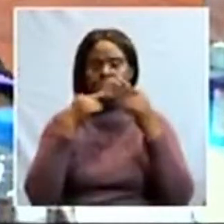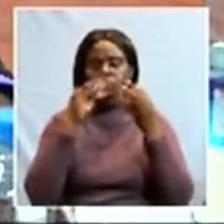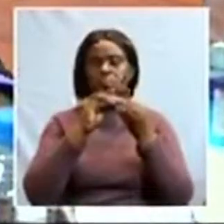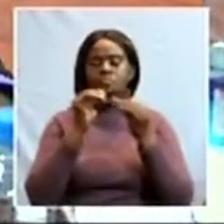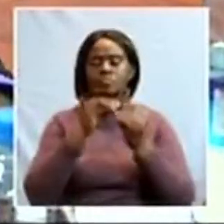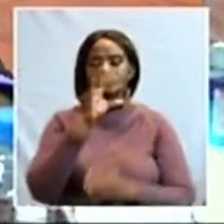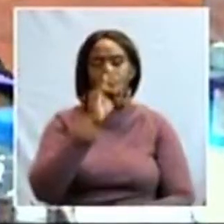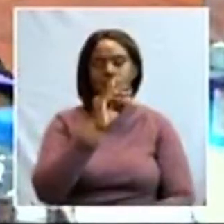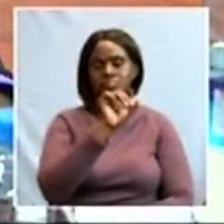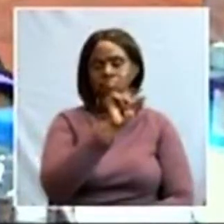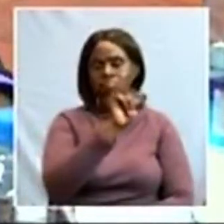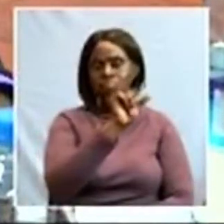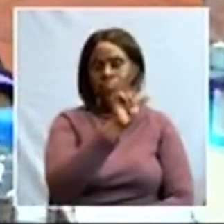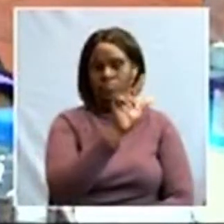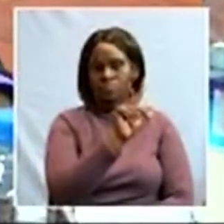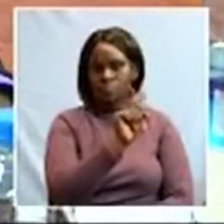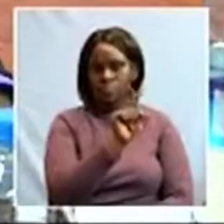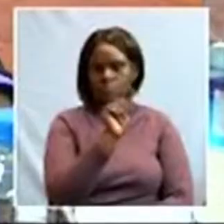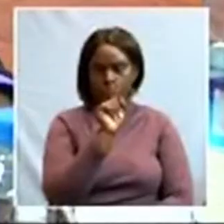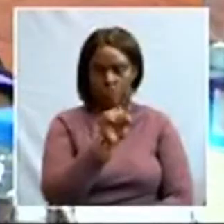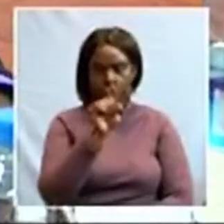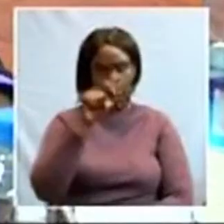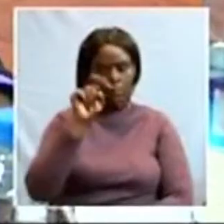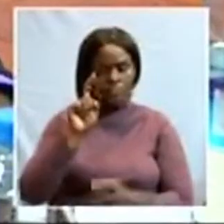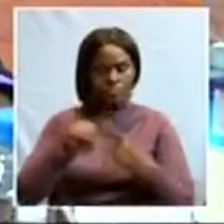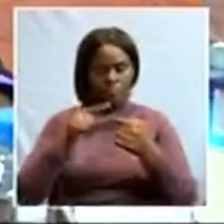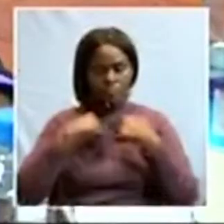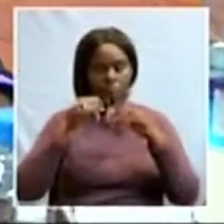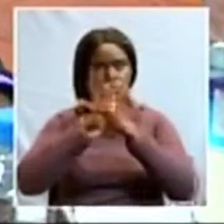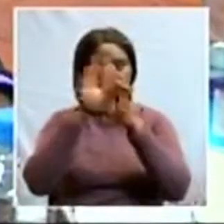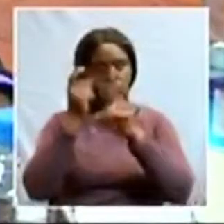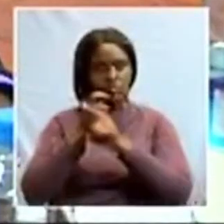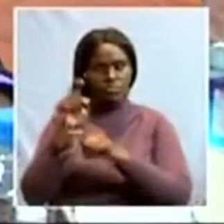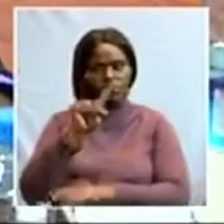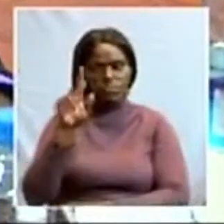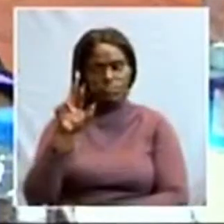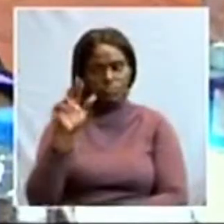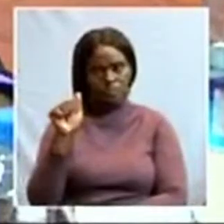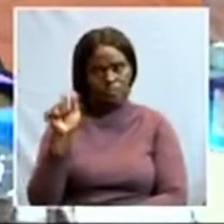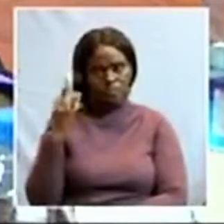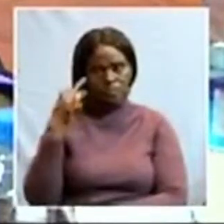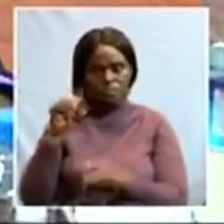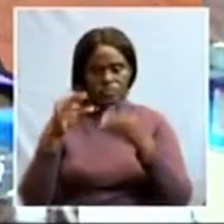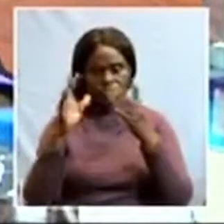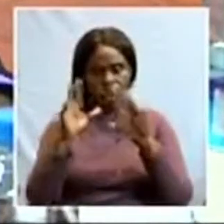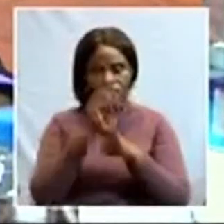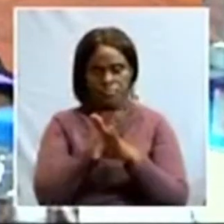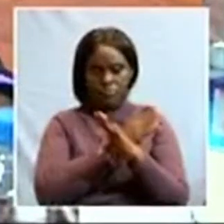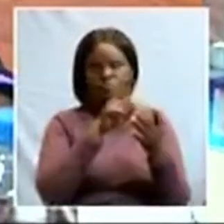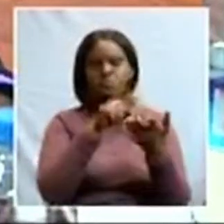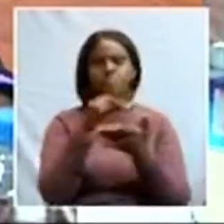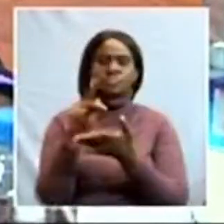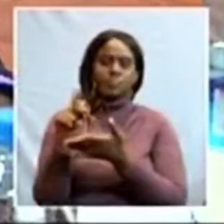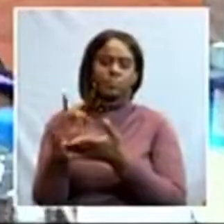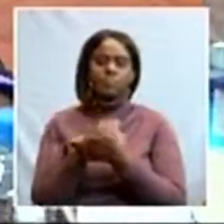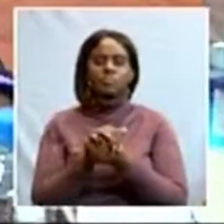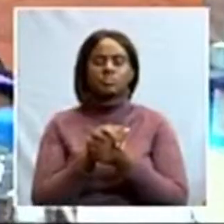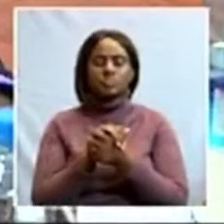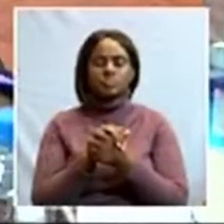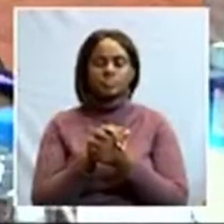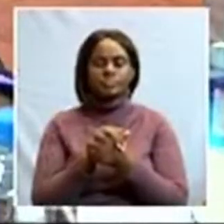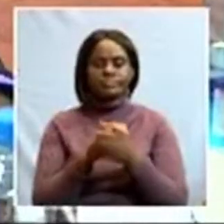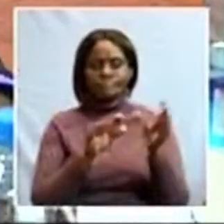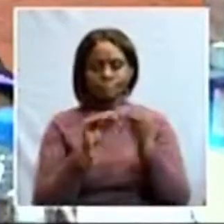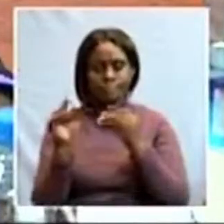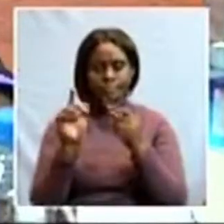7 of 2023 on the need to have clearance from ZRA for suppliers before payments. We